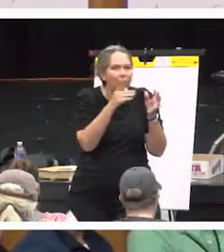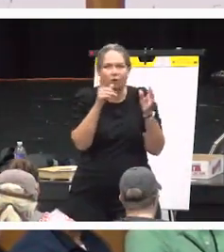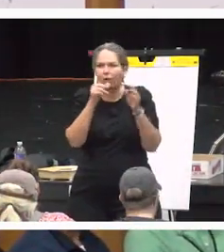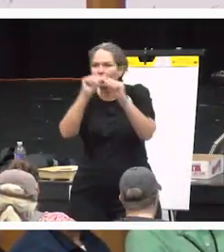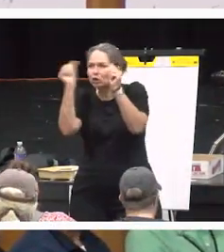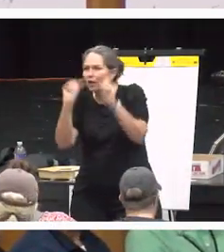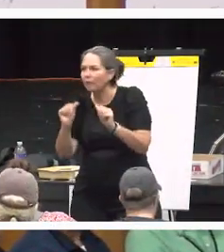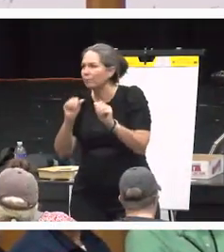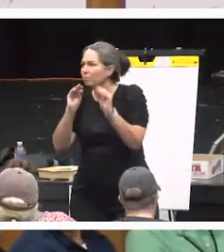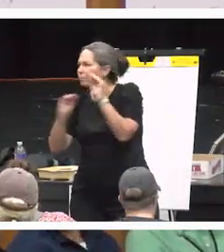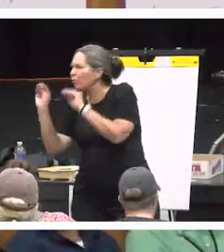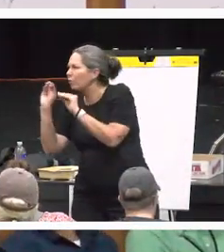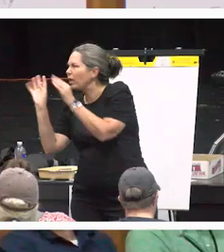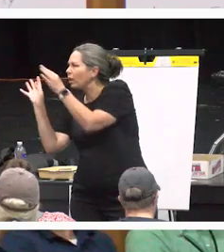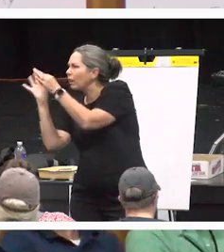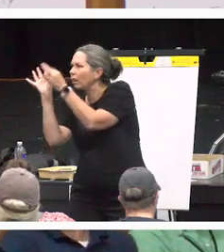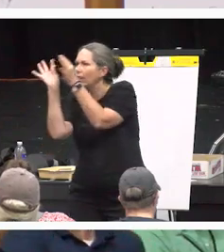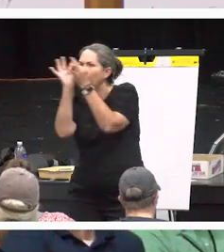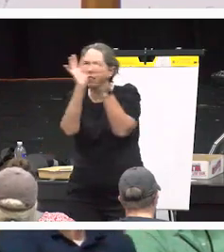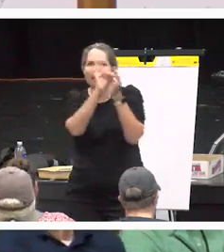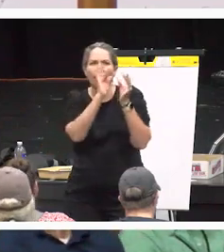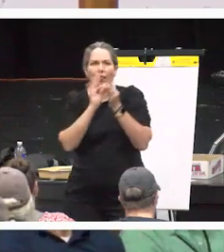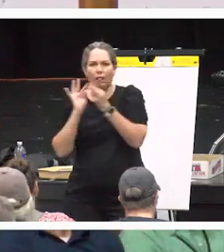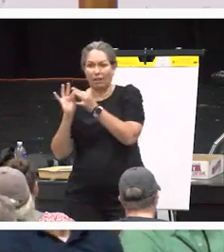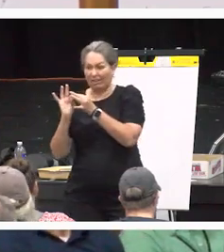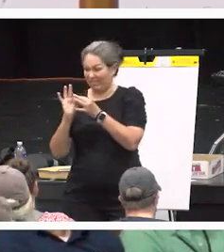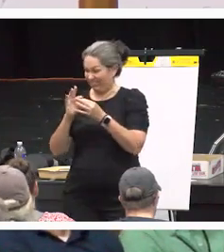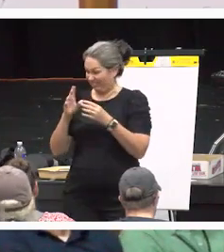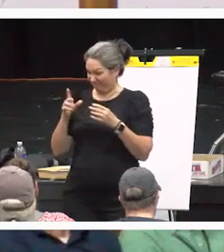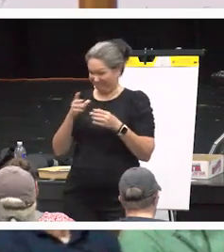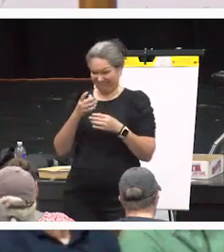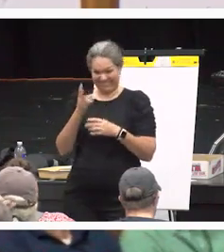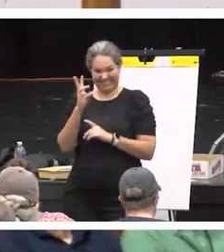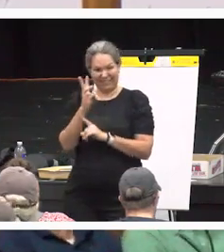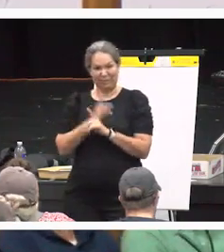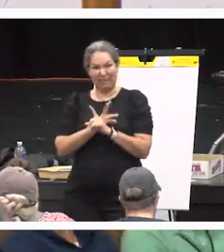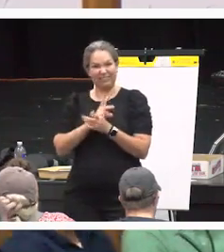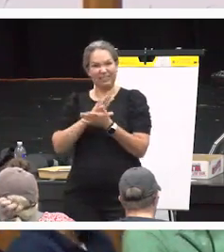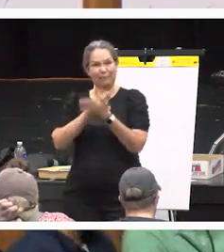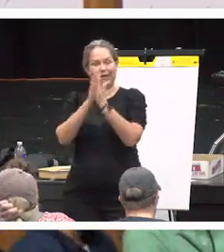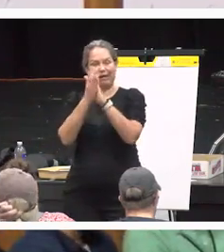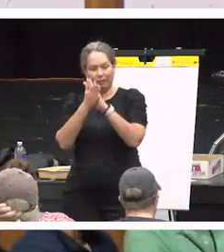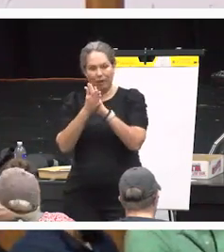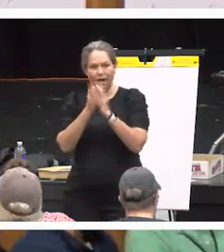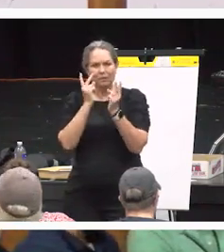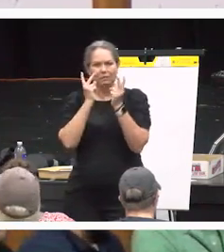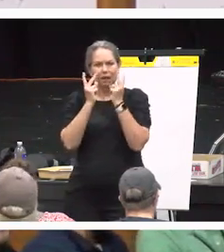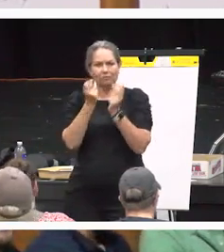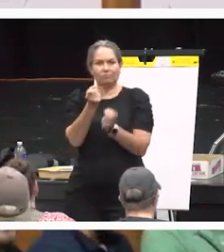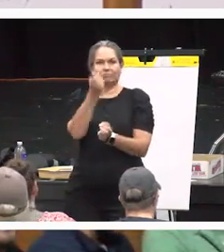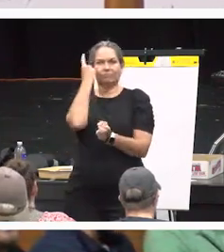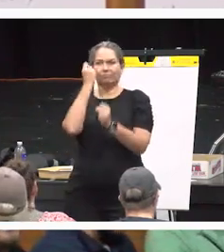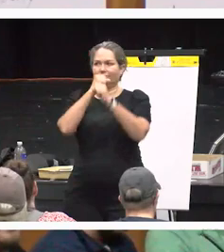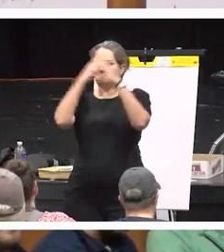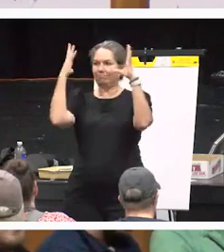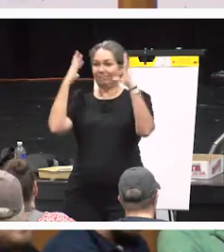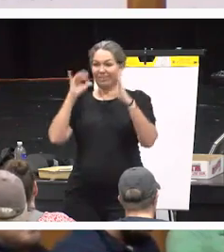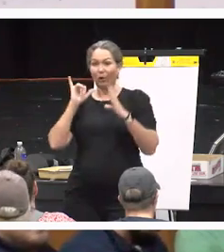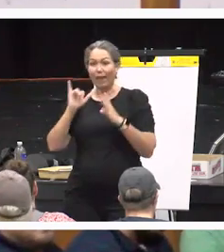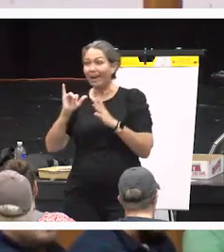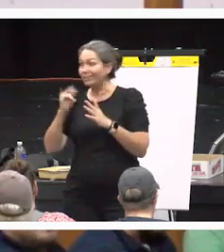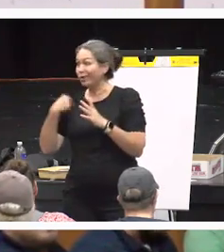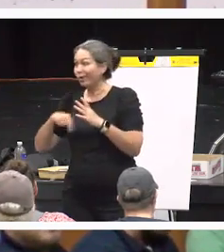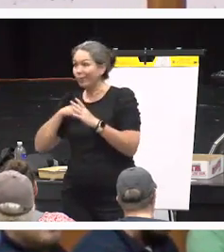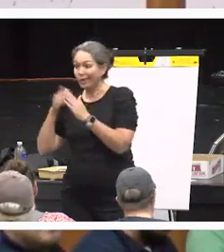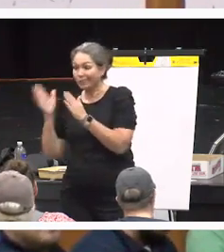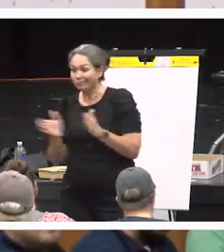shapes, movement, and over about 6 months, they turn into real things that move forward. Visions like that too. We've